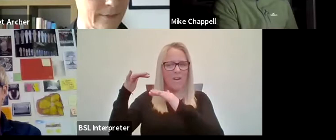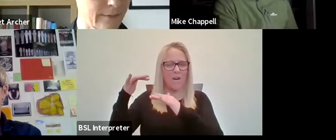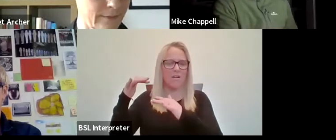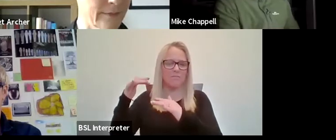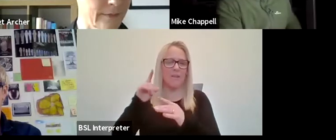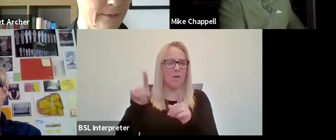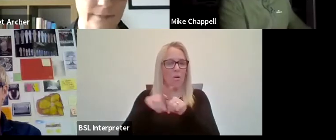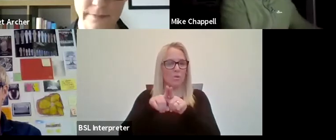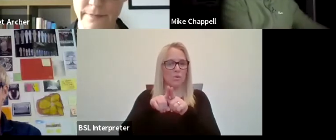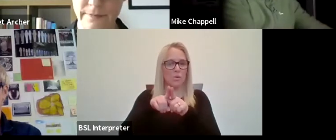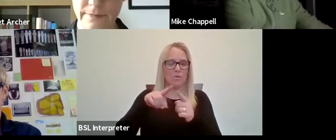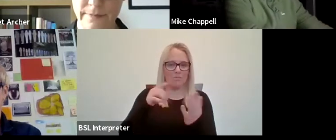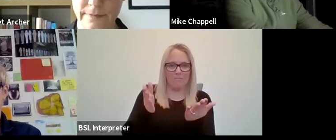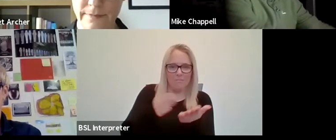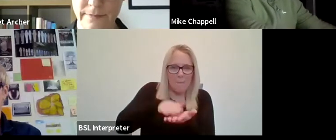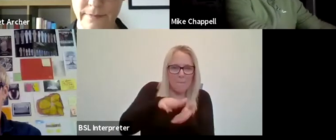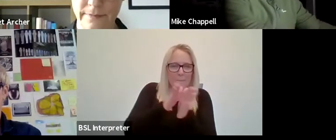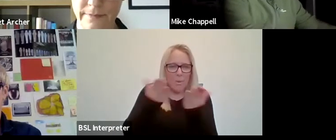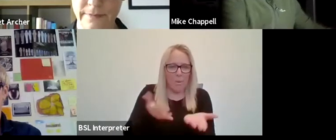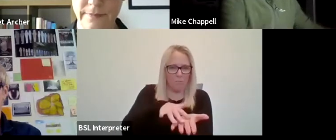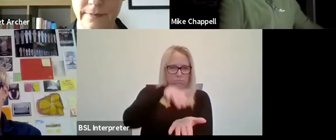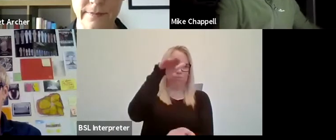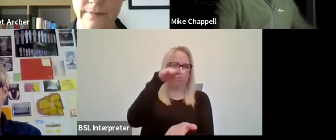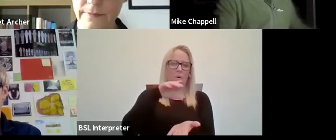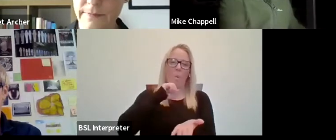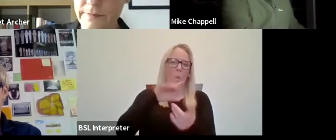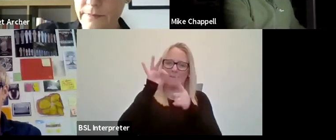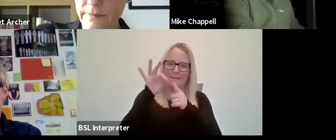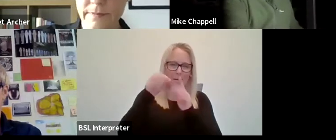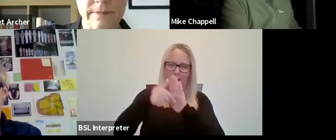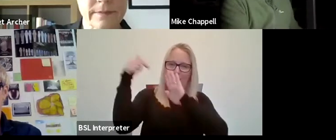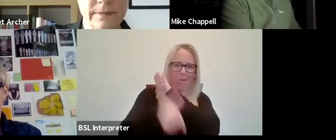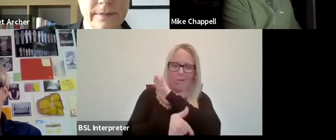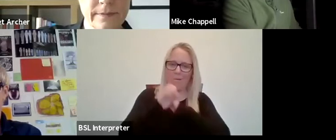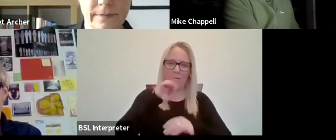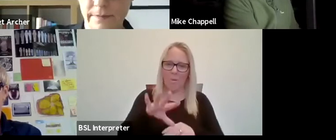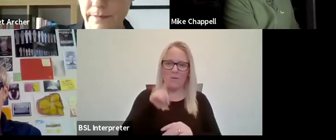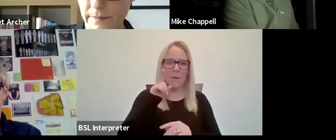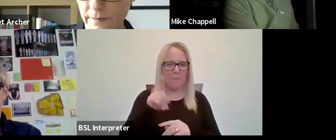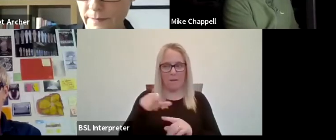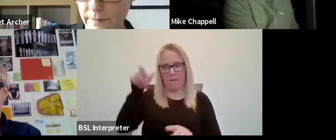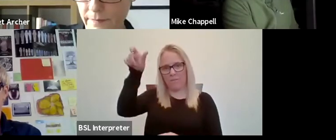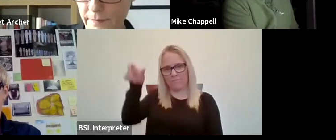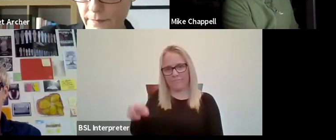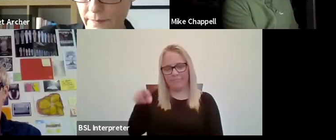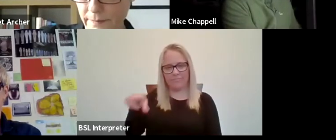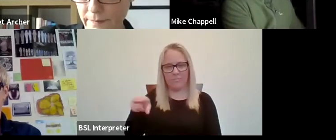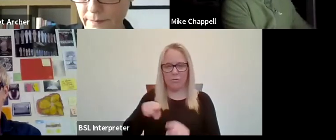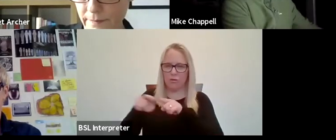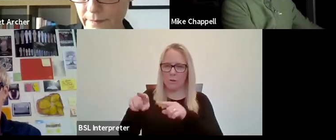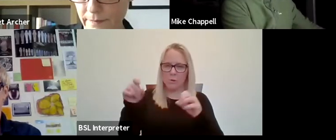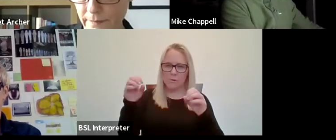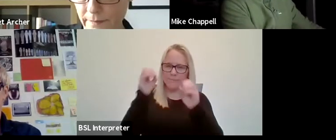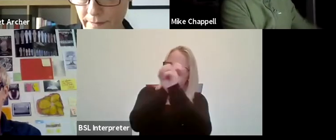Cyclonopedia. I won't go into too much detail, but overall, he's also kind of reimagining the landscape of the